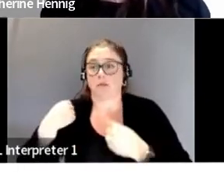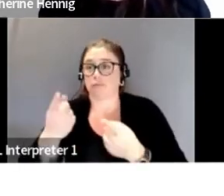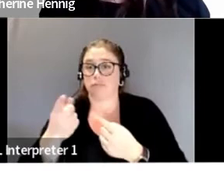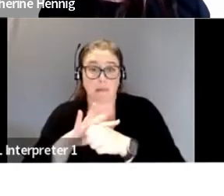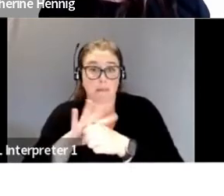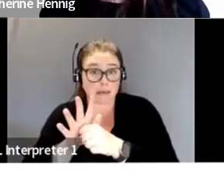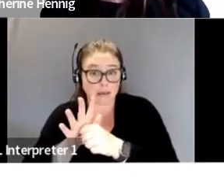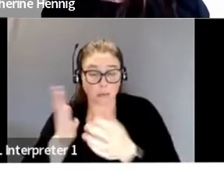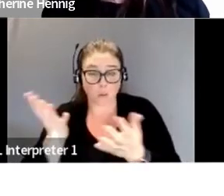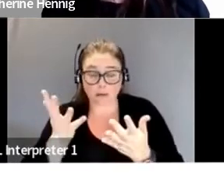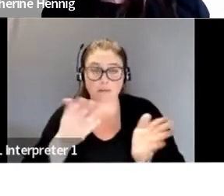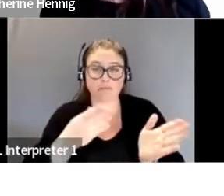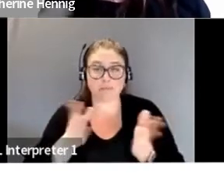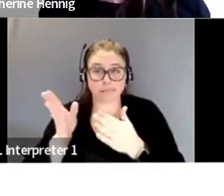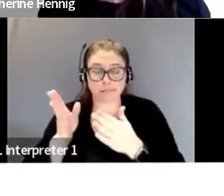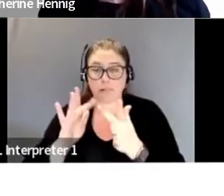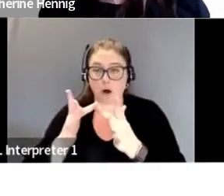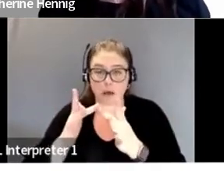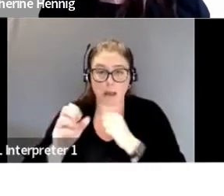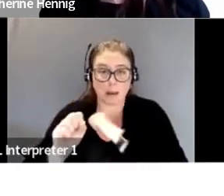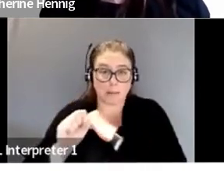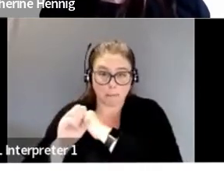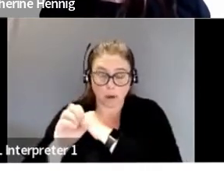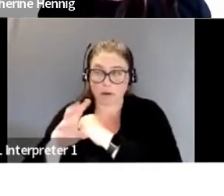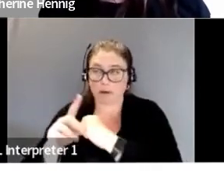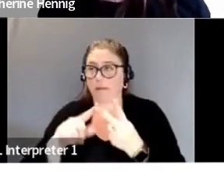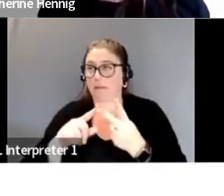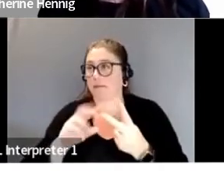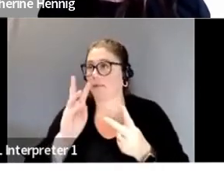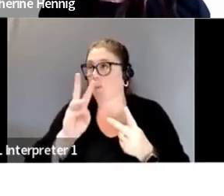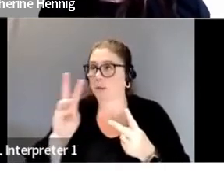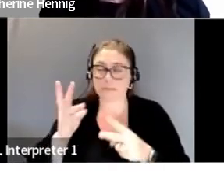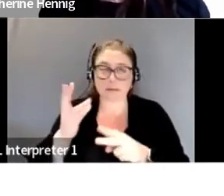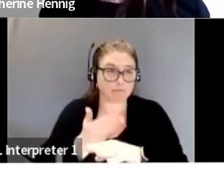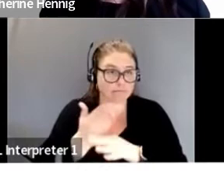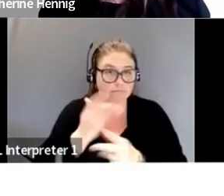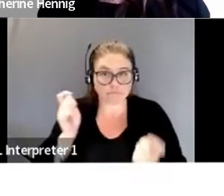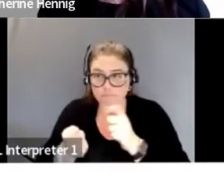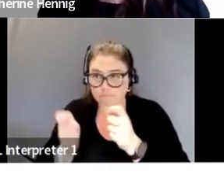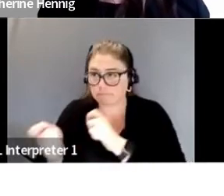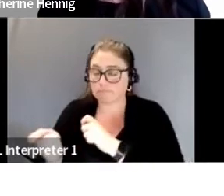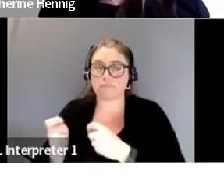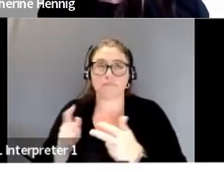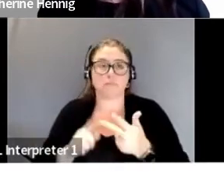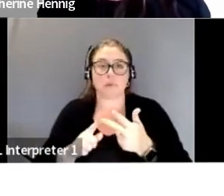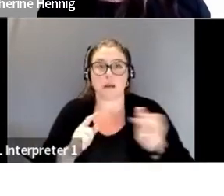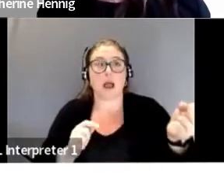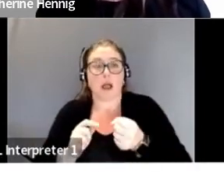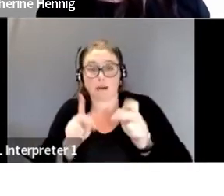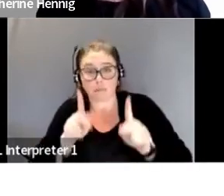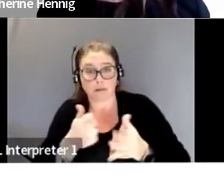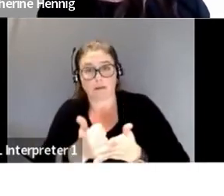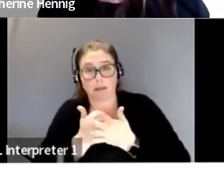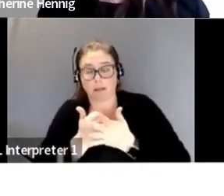So there was shifting to online marketplaces, there was revamping websites, there was bringing on a qualified individual to execute these tasks,